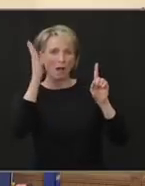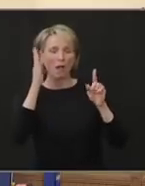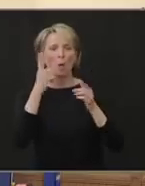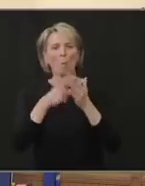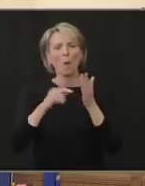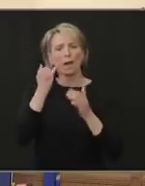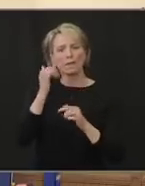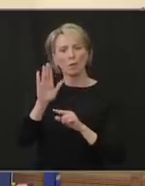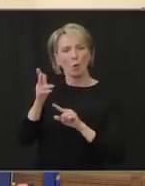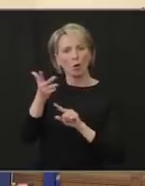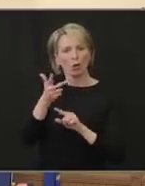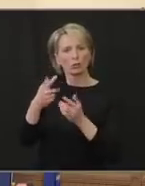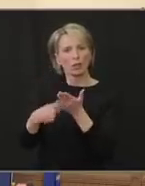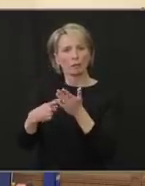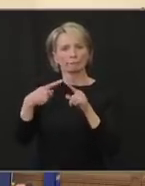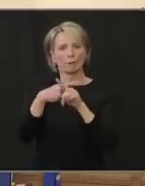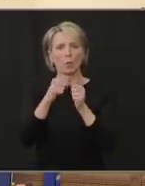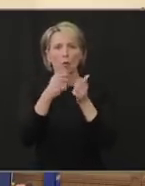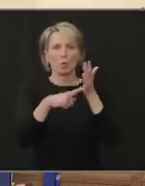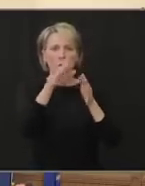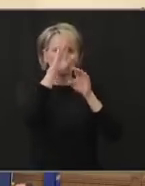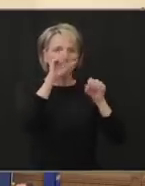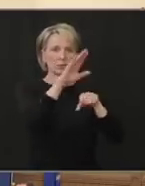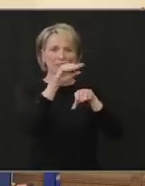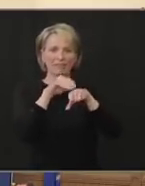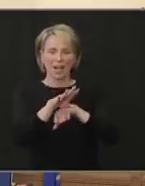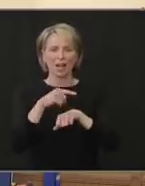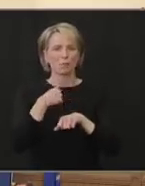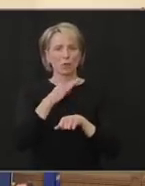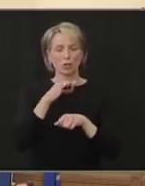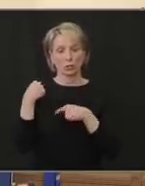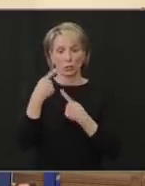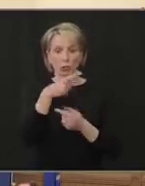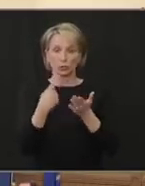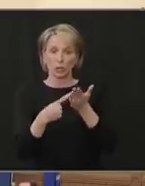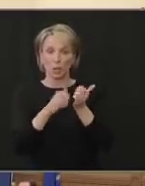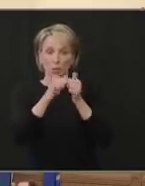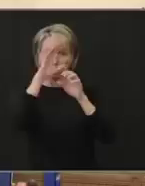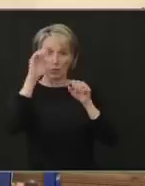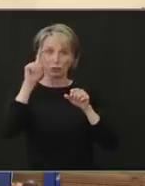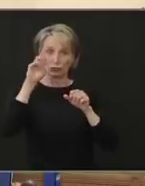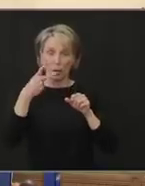conversations that you've had, has he been receptive to what you're saying?